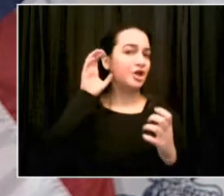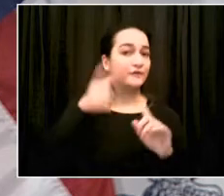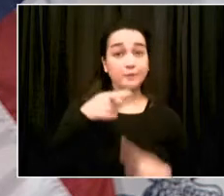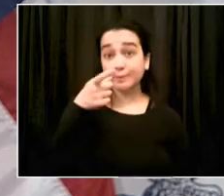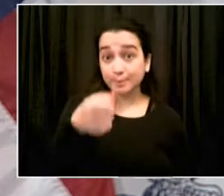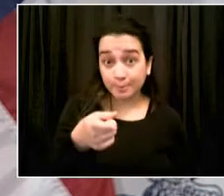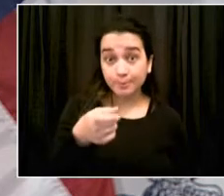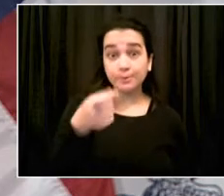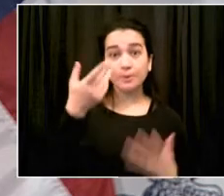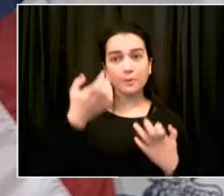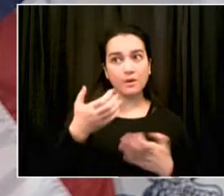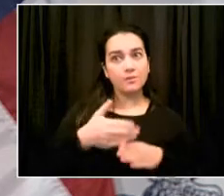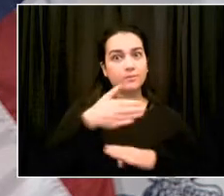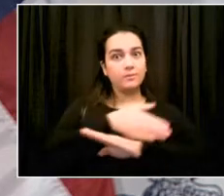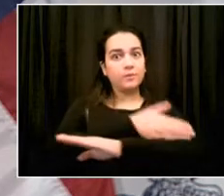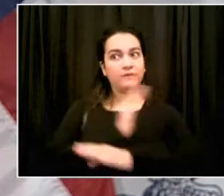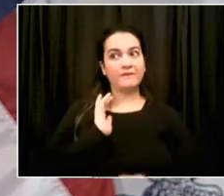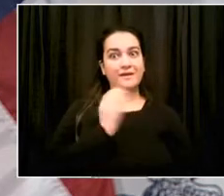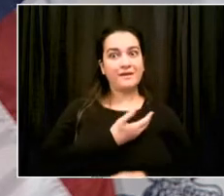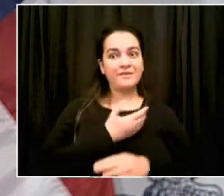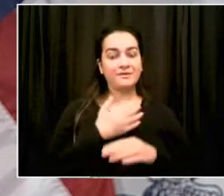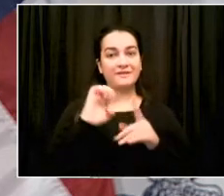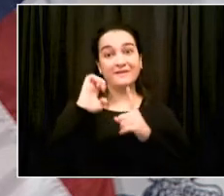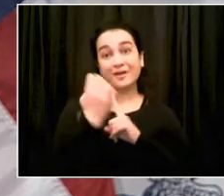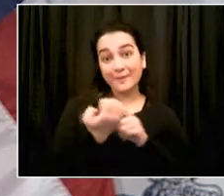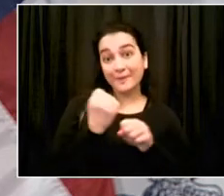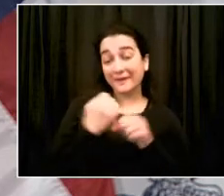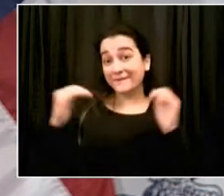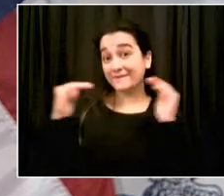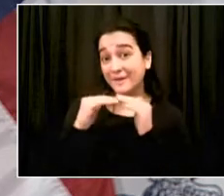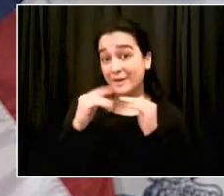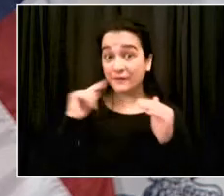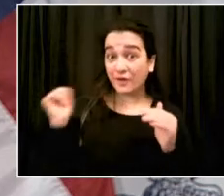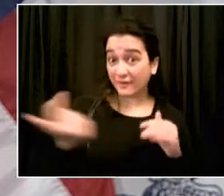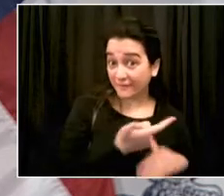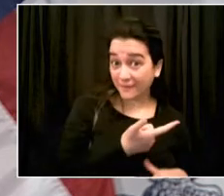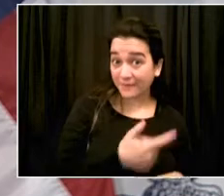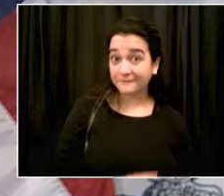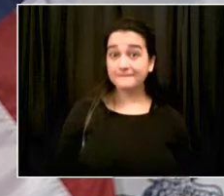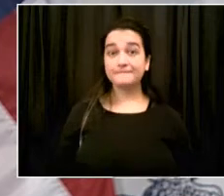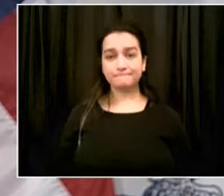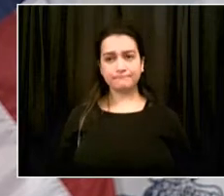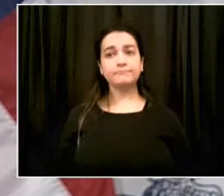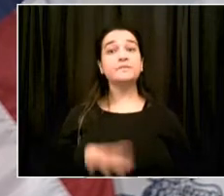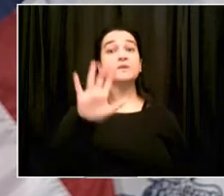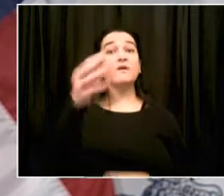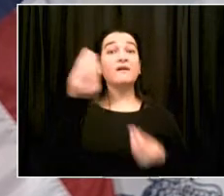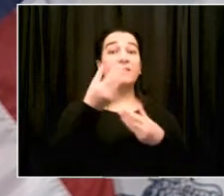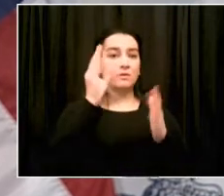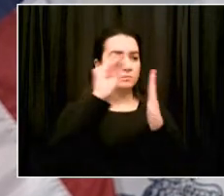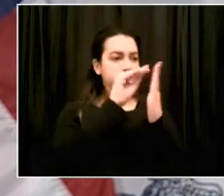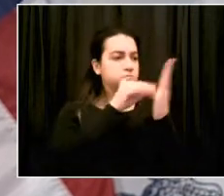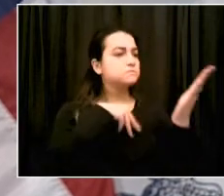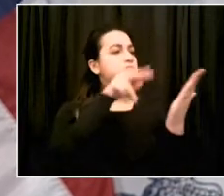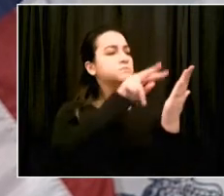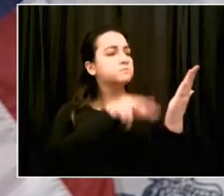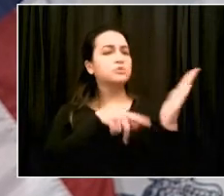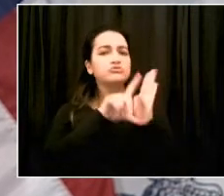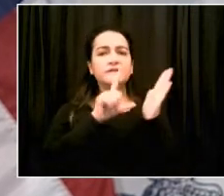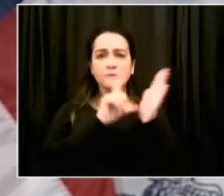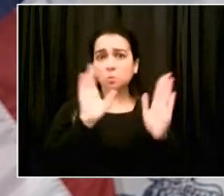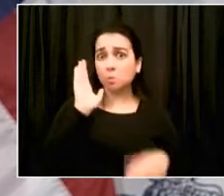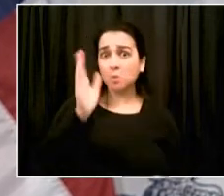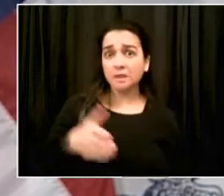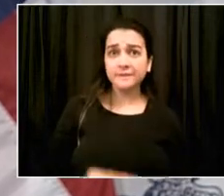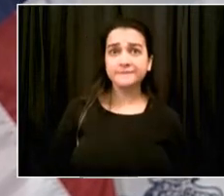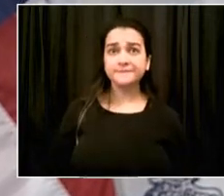And this new approach will help us ensure that that's exactly what happens. Okay, let me go over the indicators for the day.